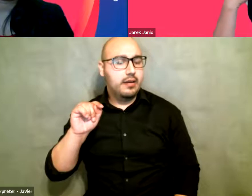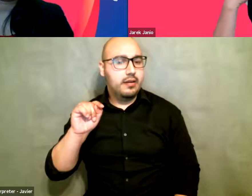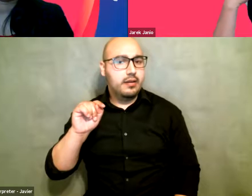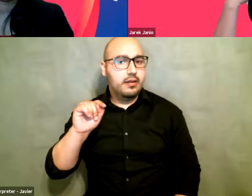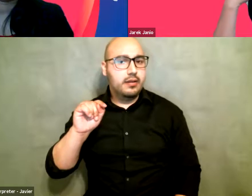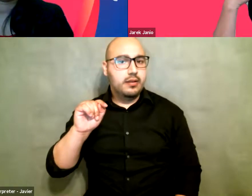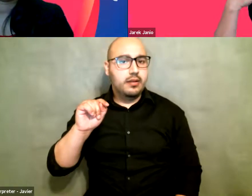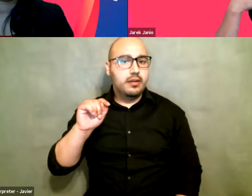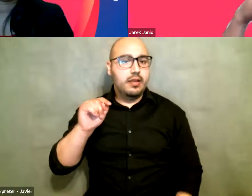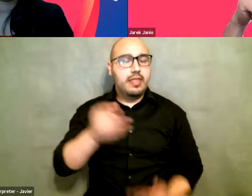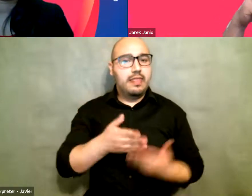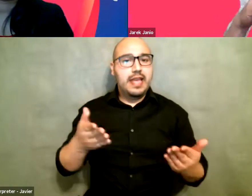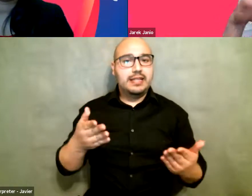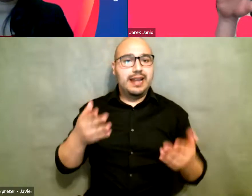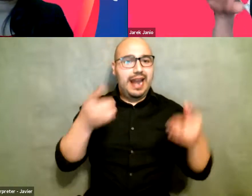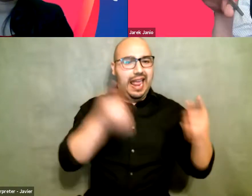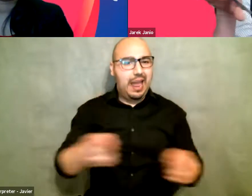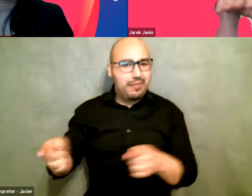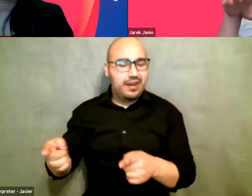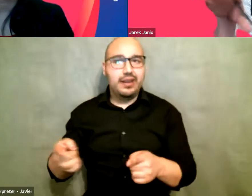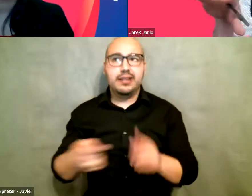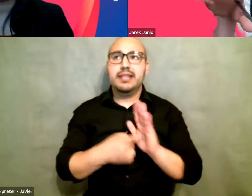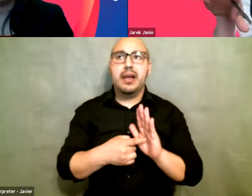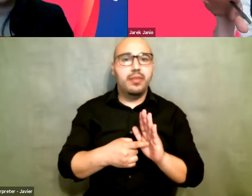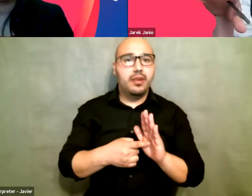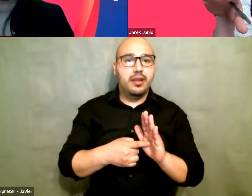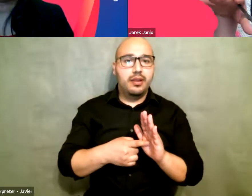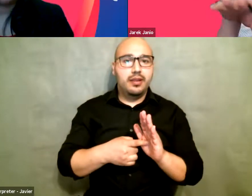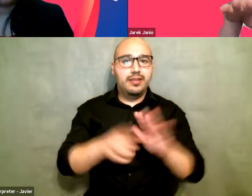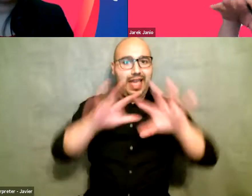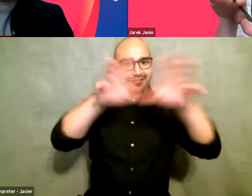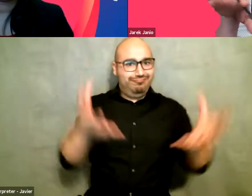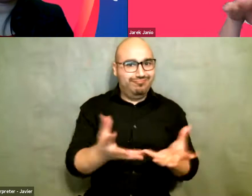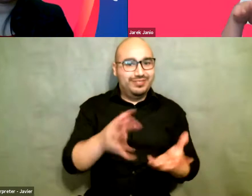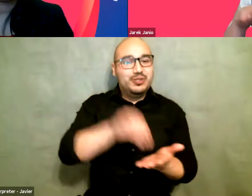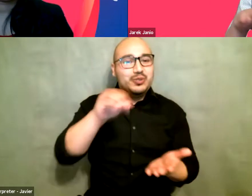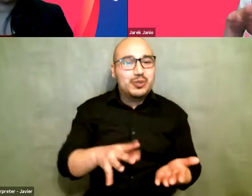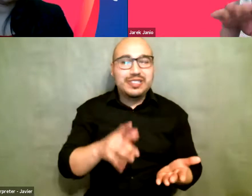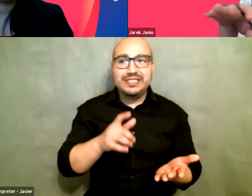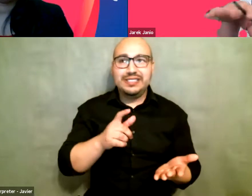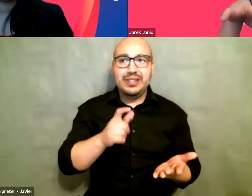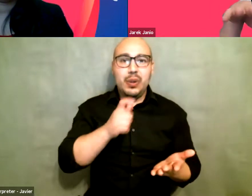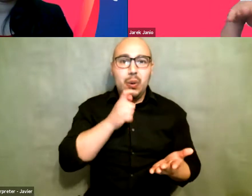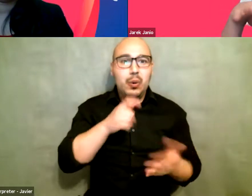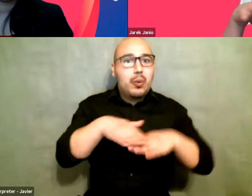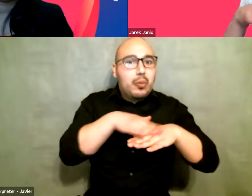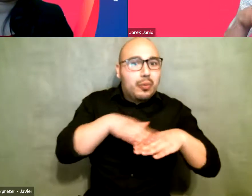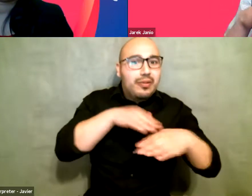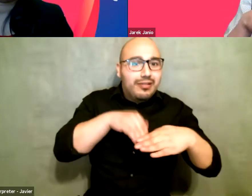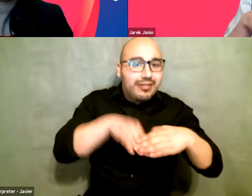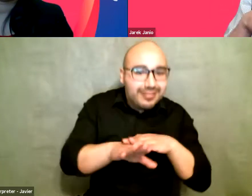things that are happening? There's the whole universe of students who are really at the gate, so to speak, of the